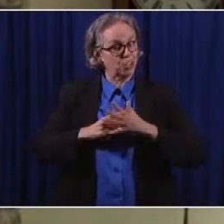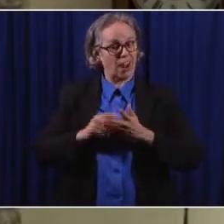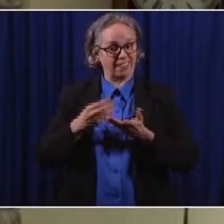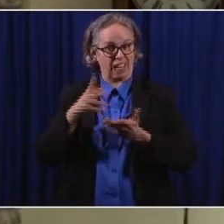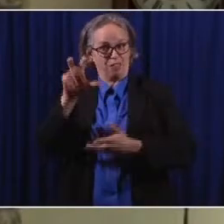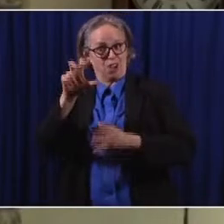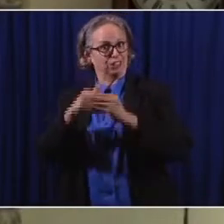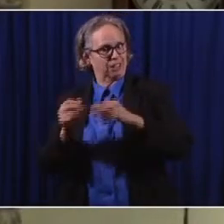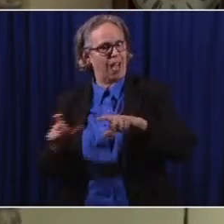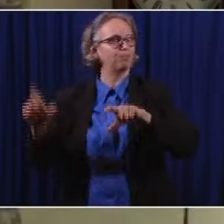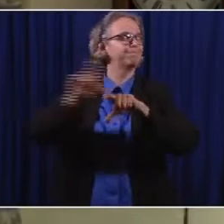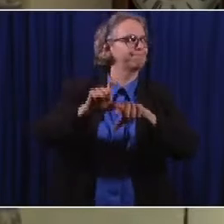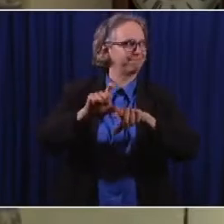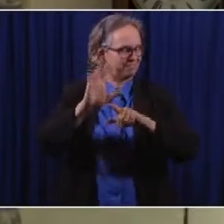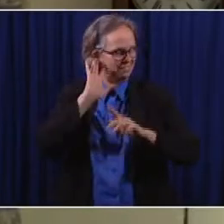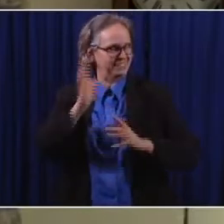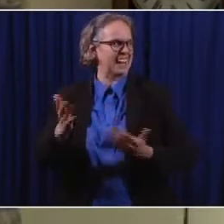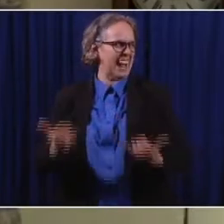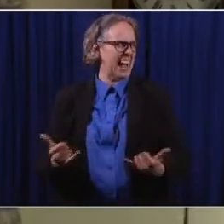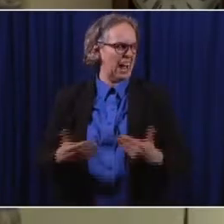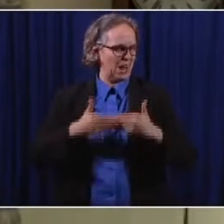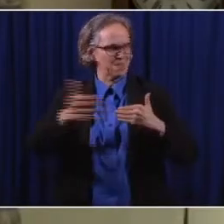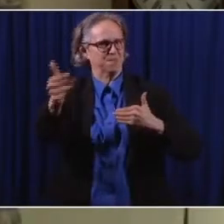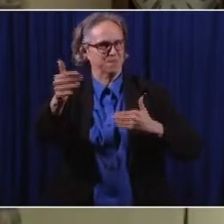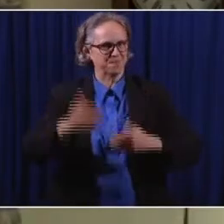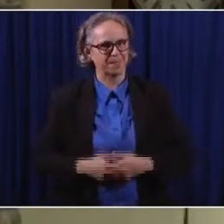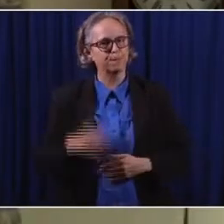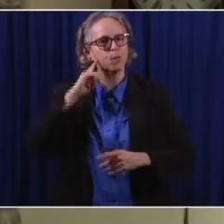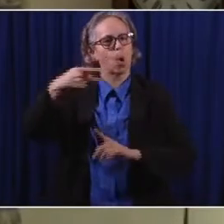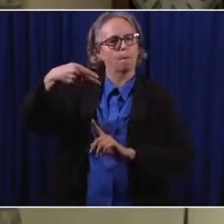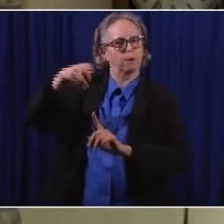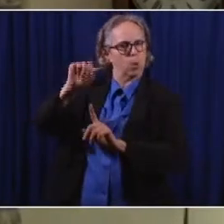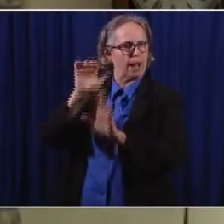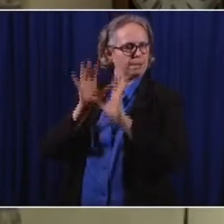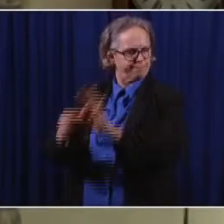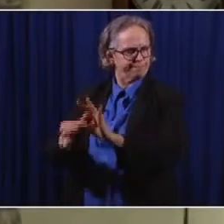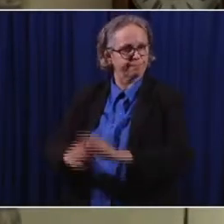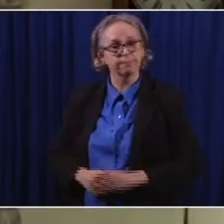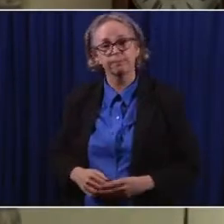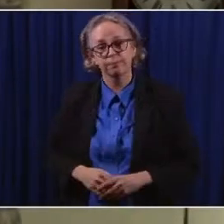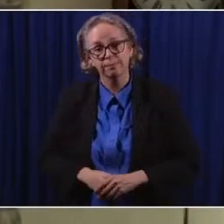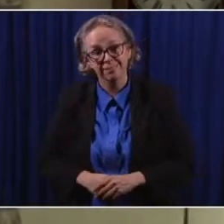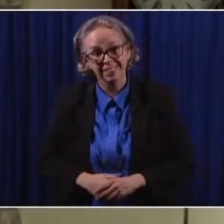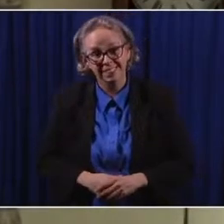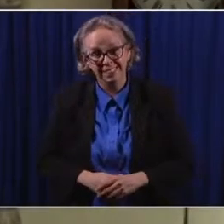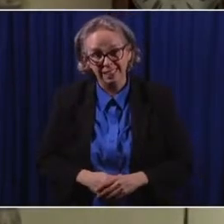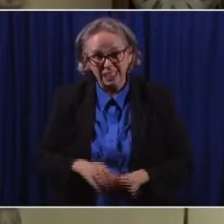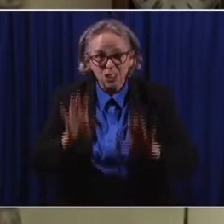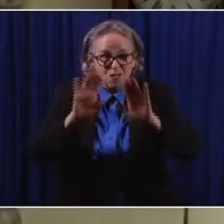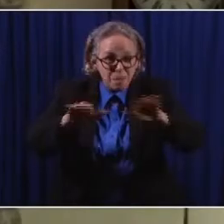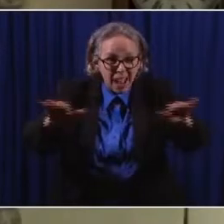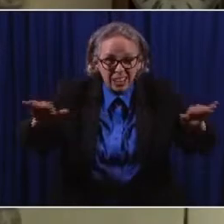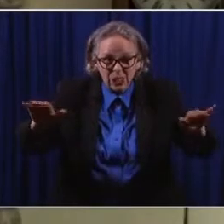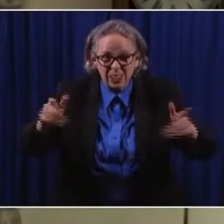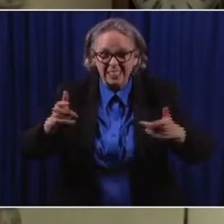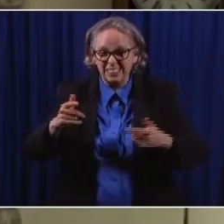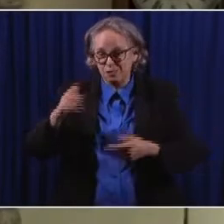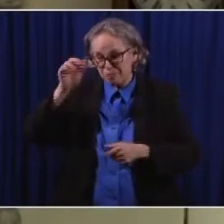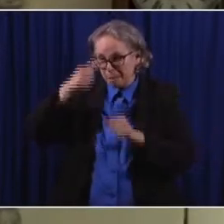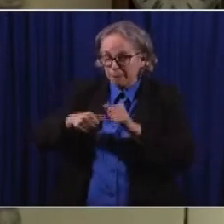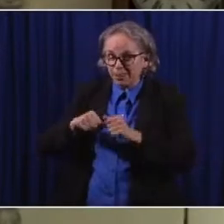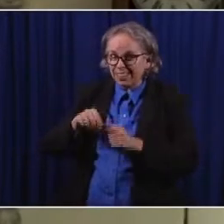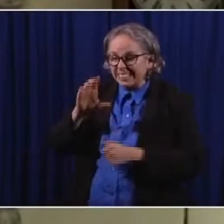Today, we want to remind everyone about the census, and so we have asked Lydia Mahalik, the